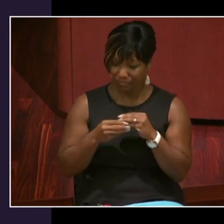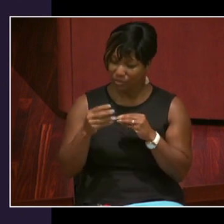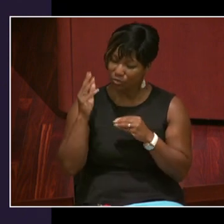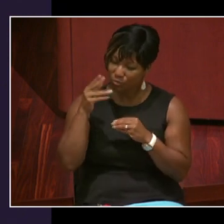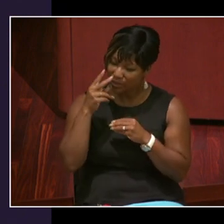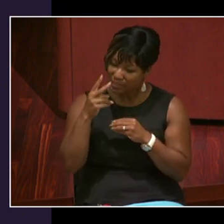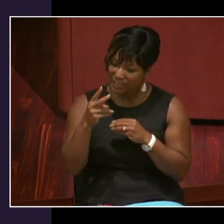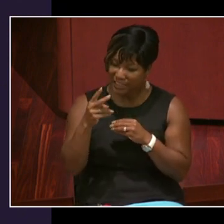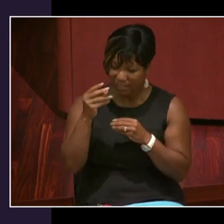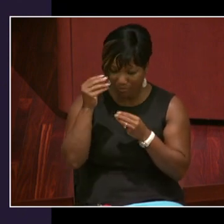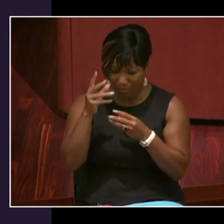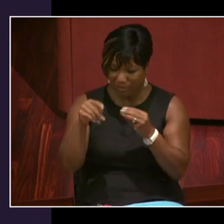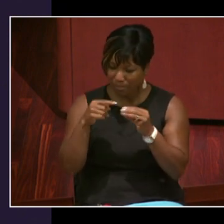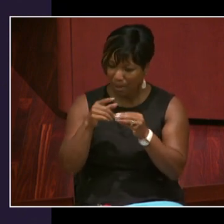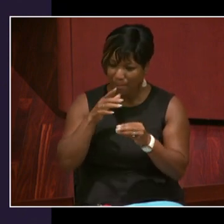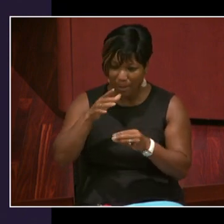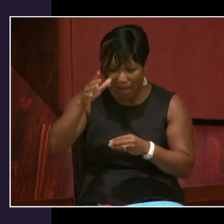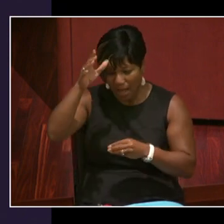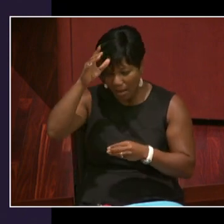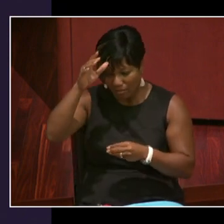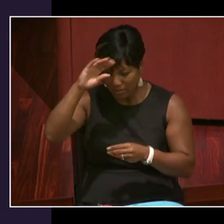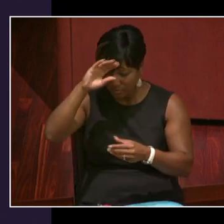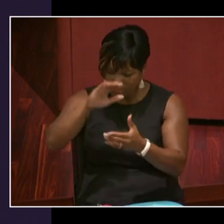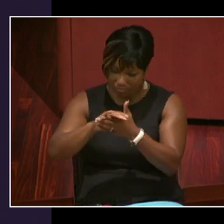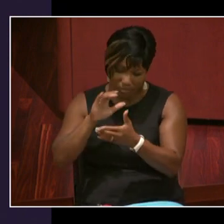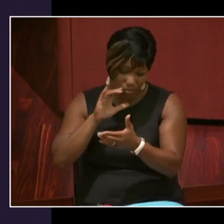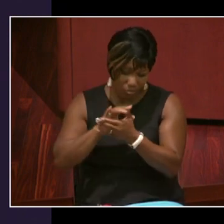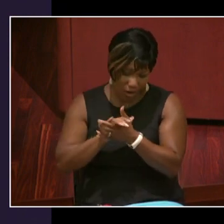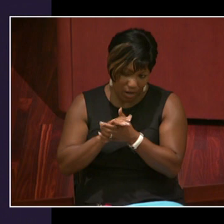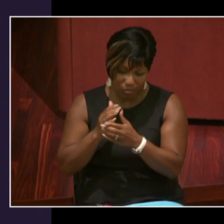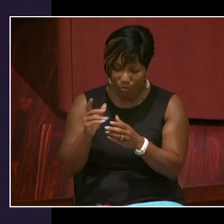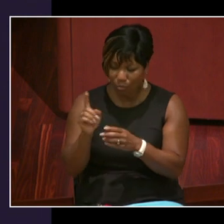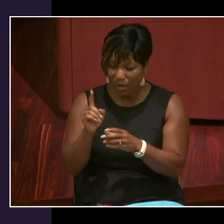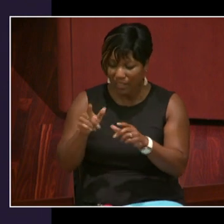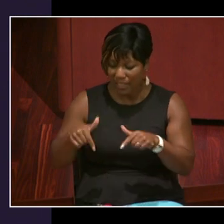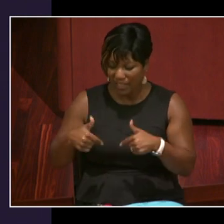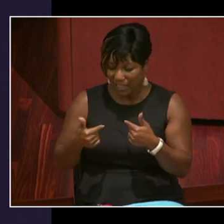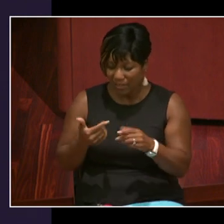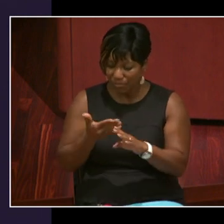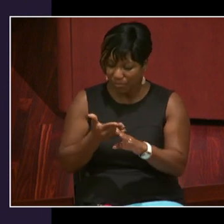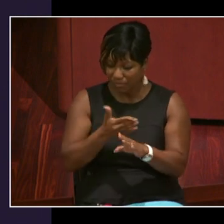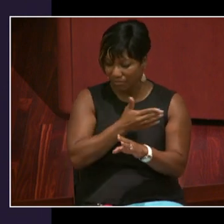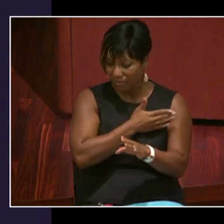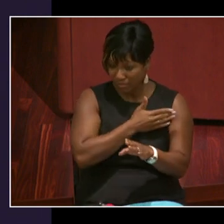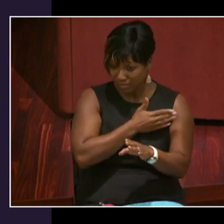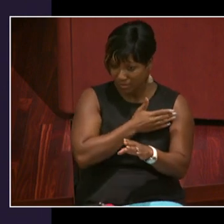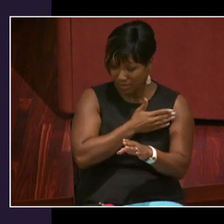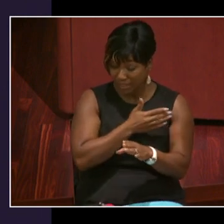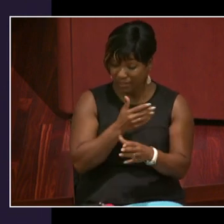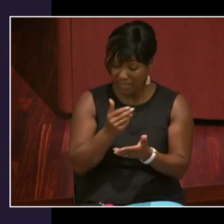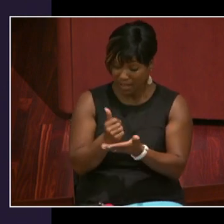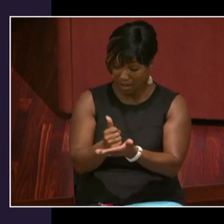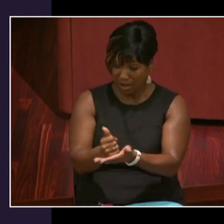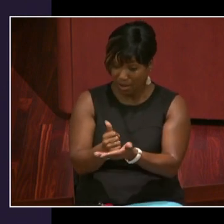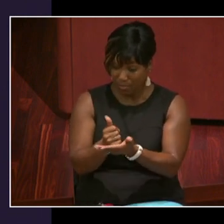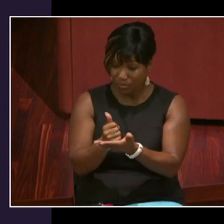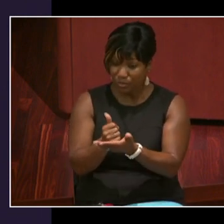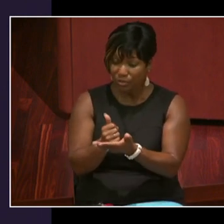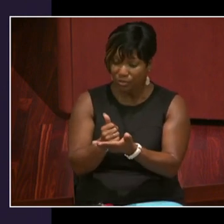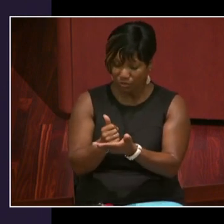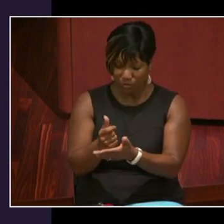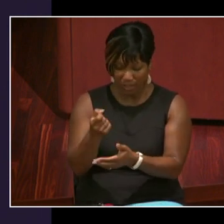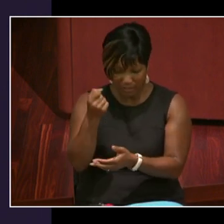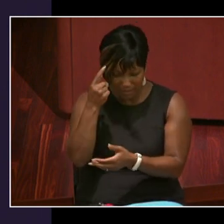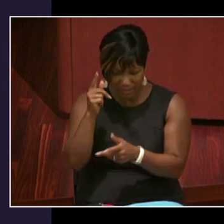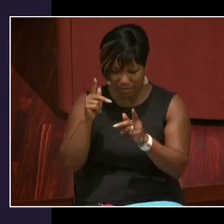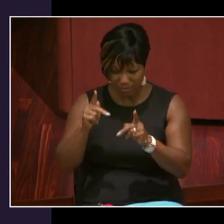about parents, spouses, prior residences. This can be very useful in continuing to build the picture of what this person's life